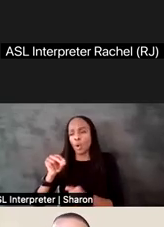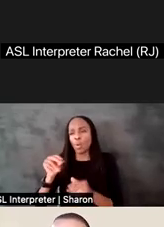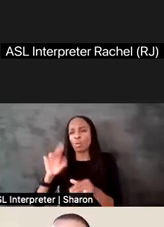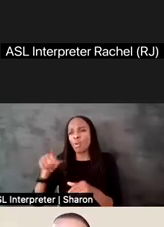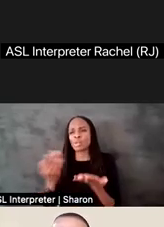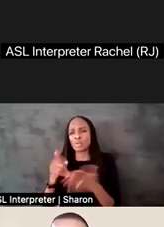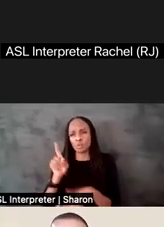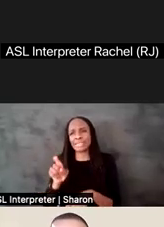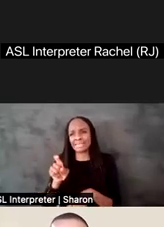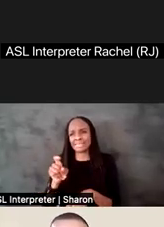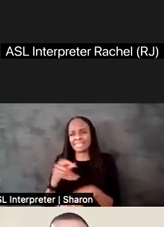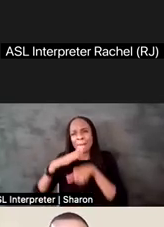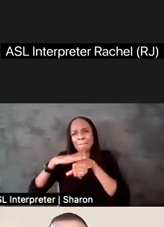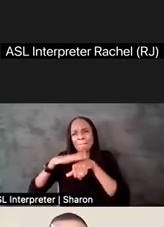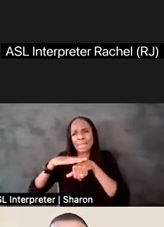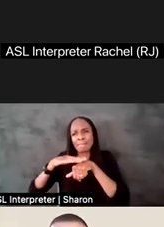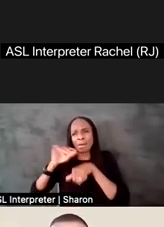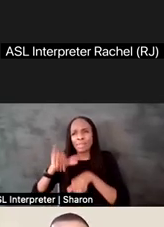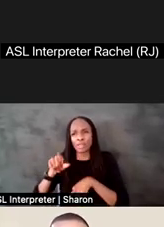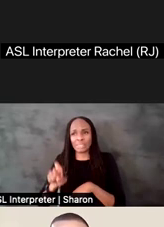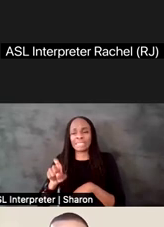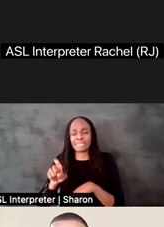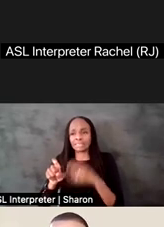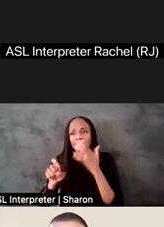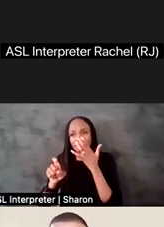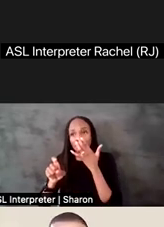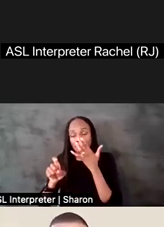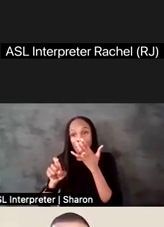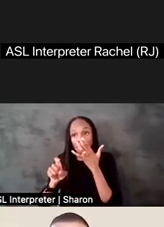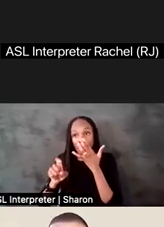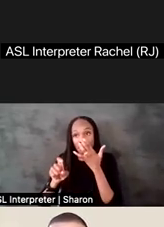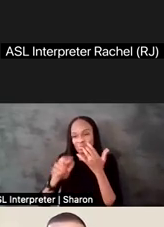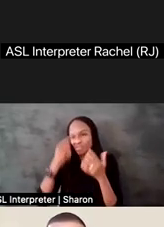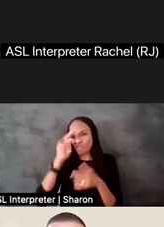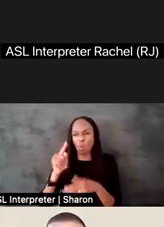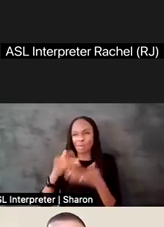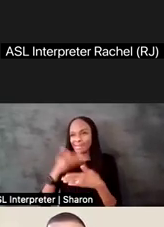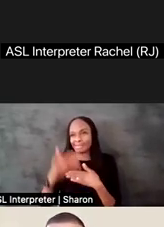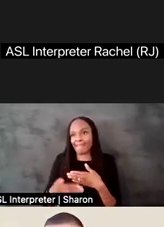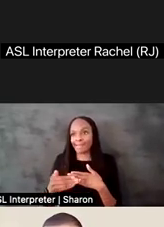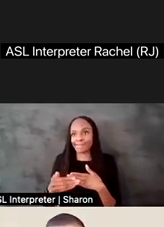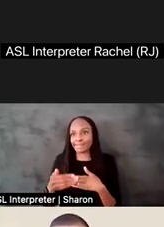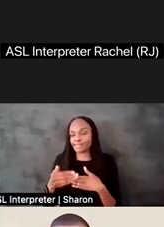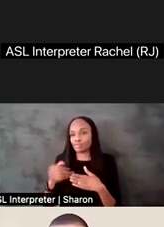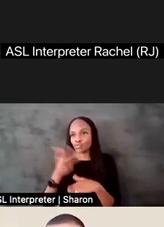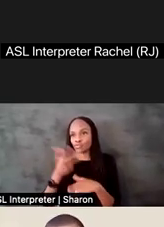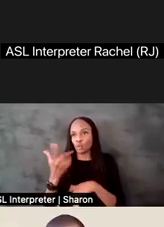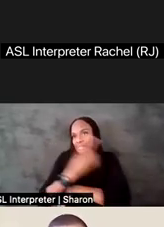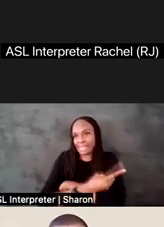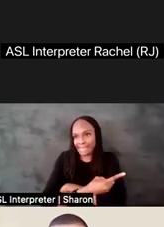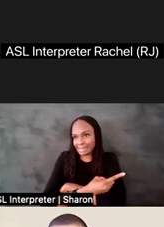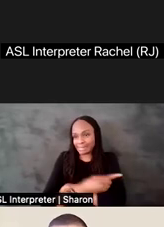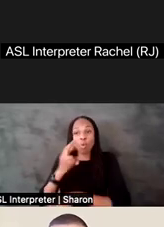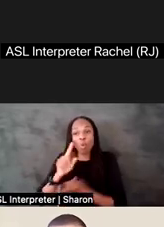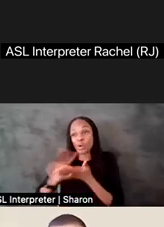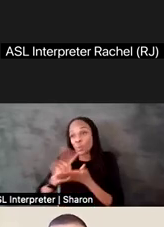about the bare minimum that you need to get through the next couple of days until things or weeks until